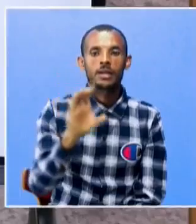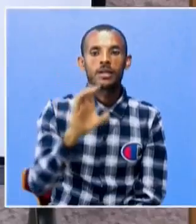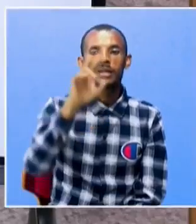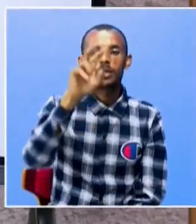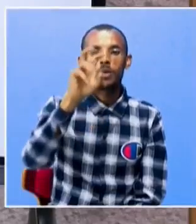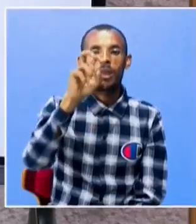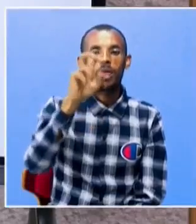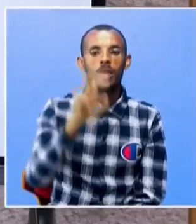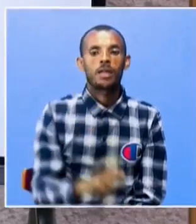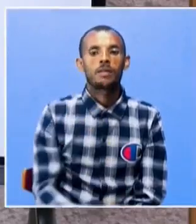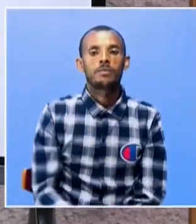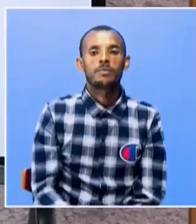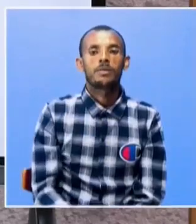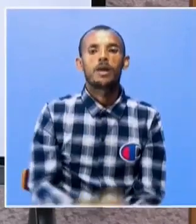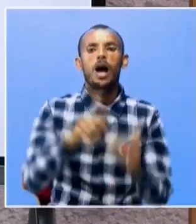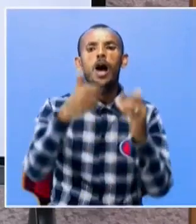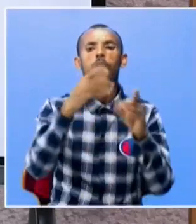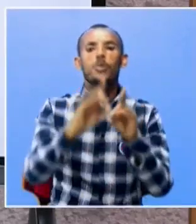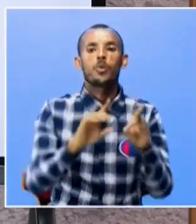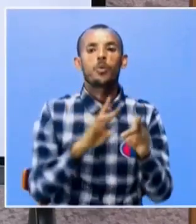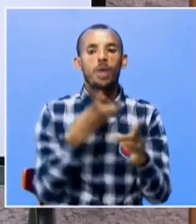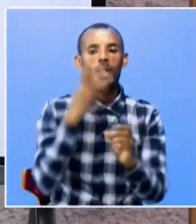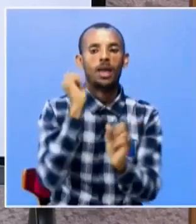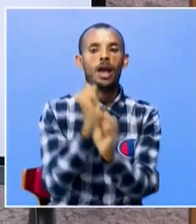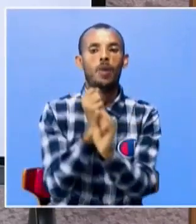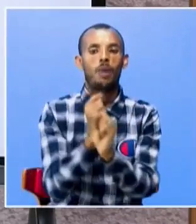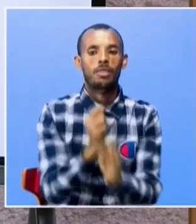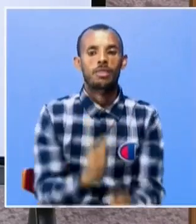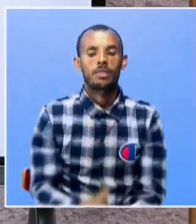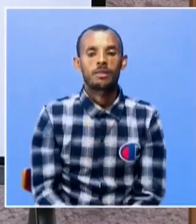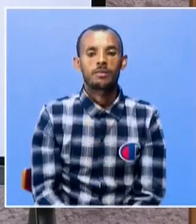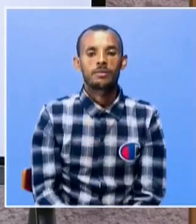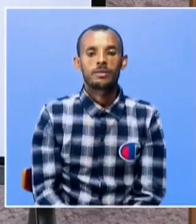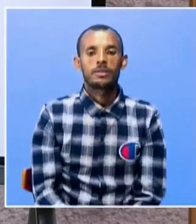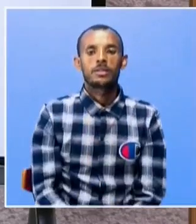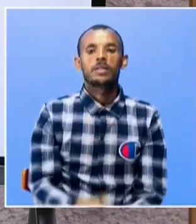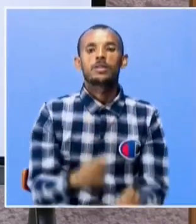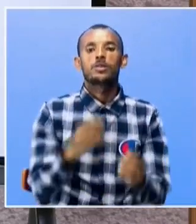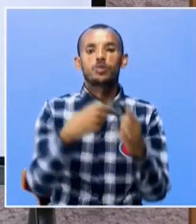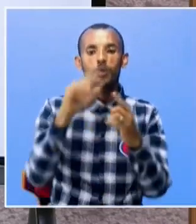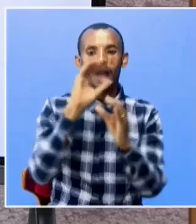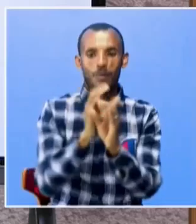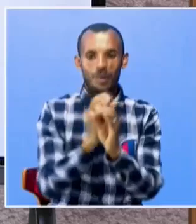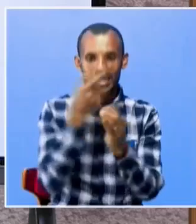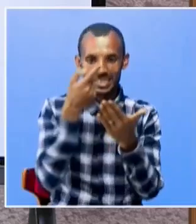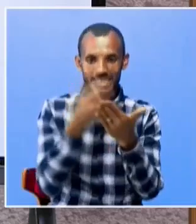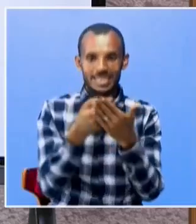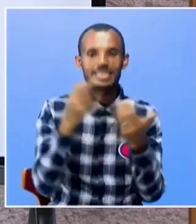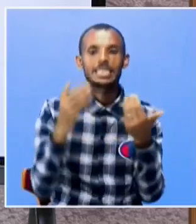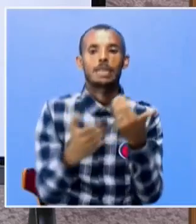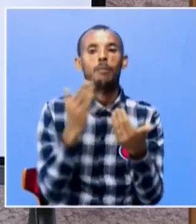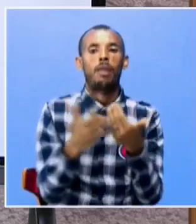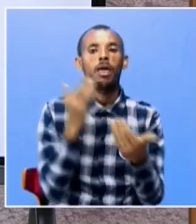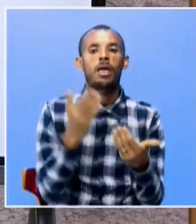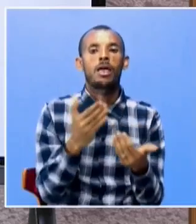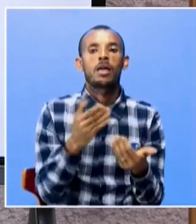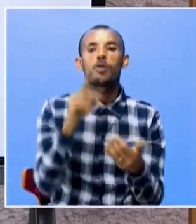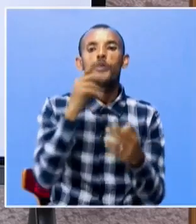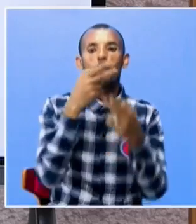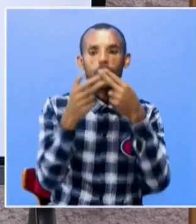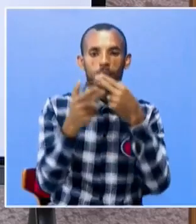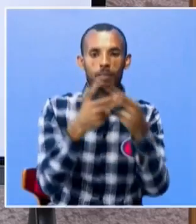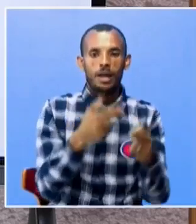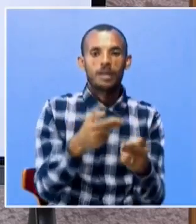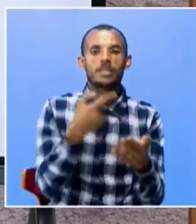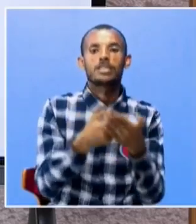120. How do we calculate this? To calculate this, simply you multiply these